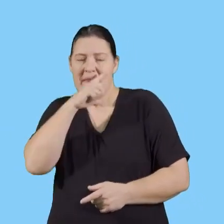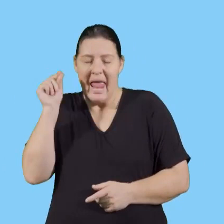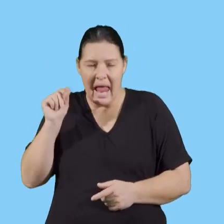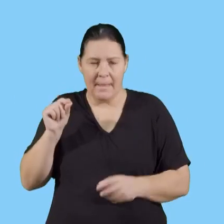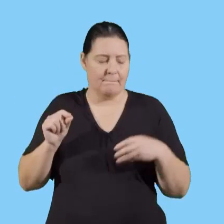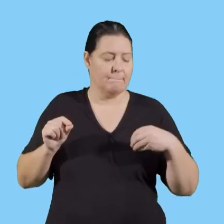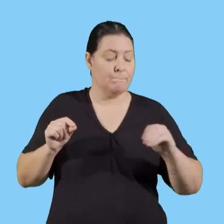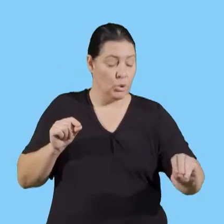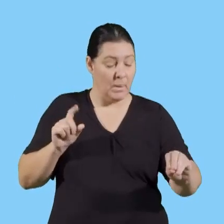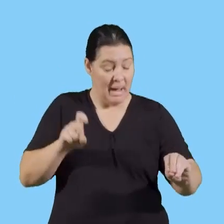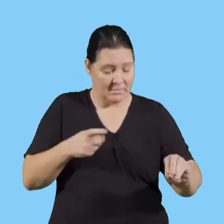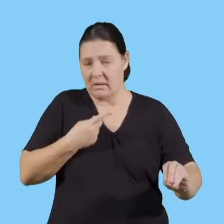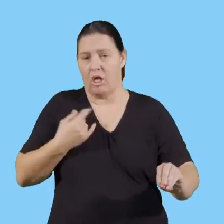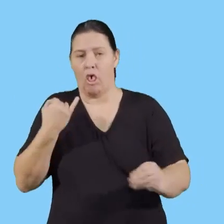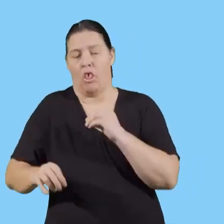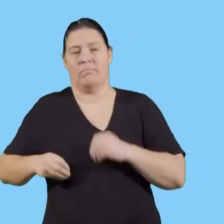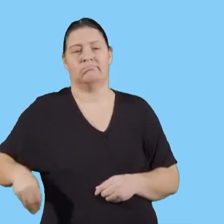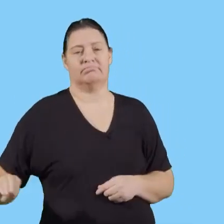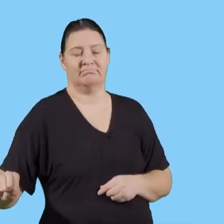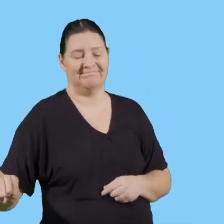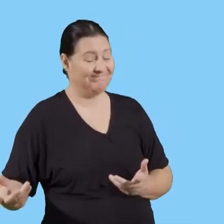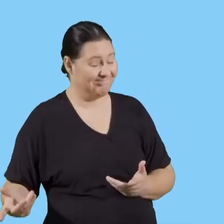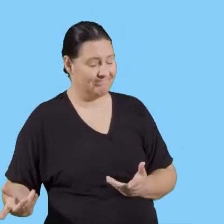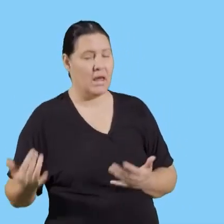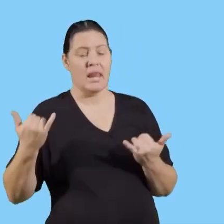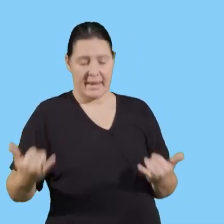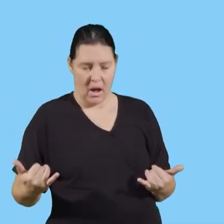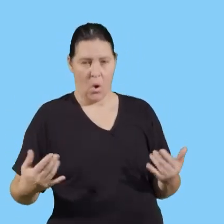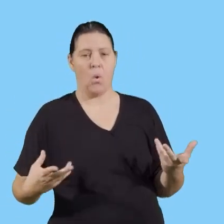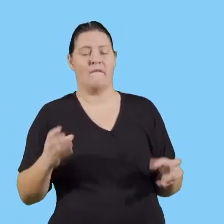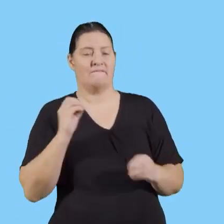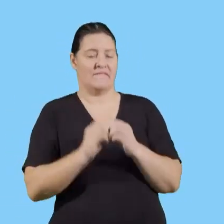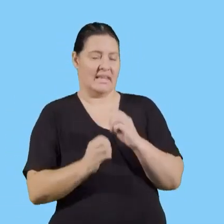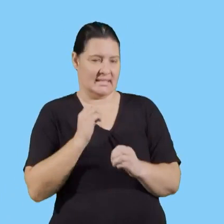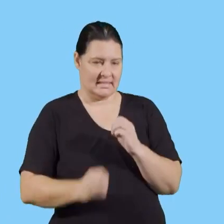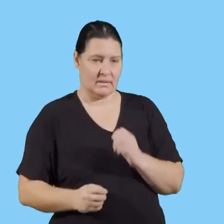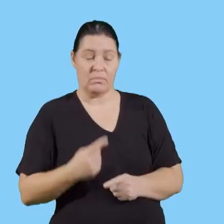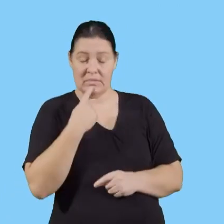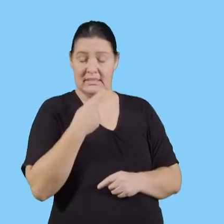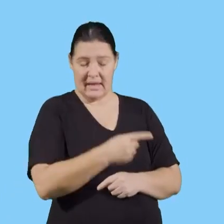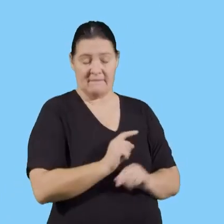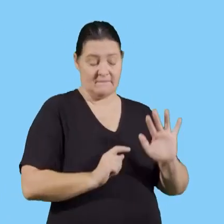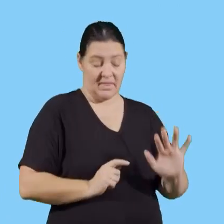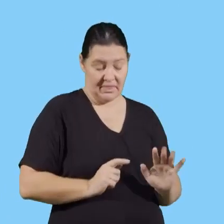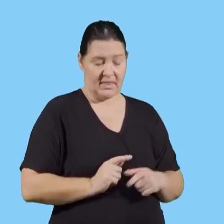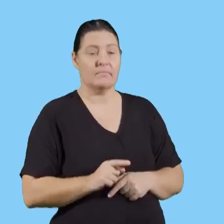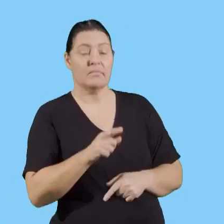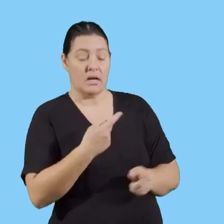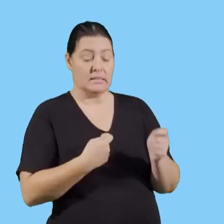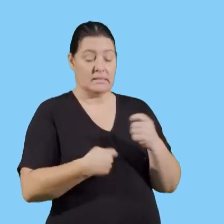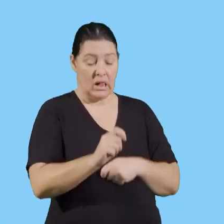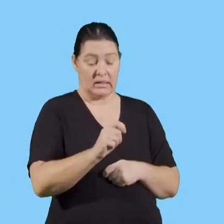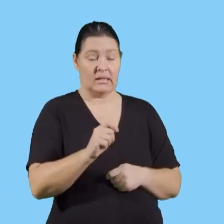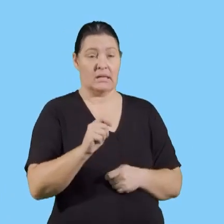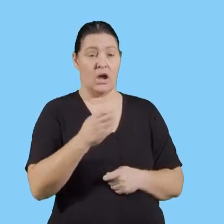names. Within the names. What I'm going to do, I'm going to come here and I will now say, if the goods are sold on